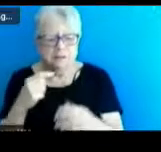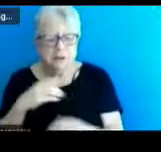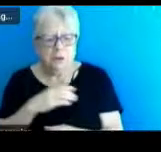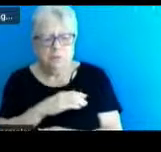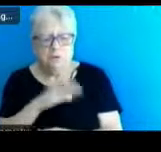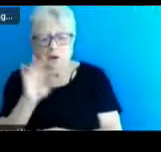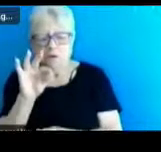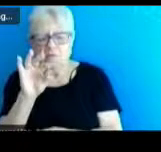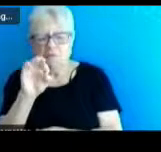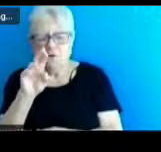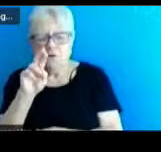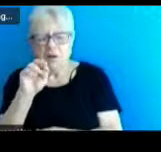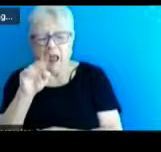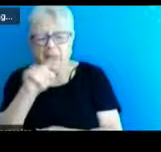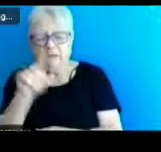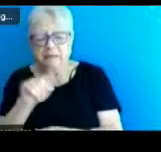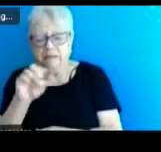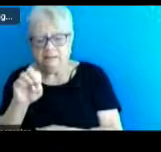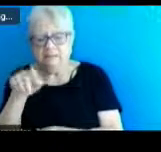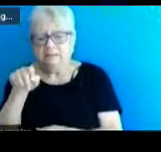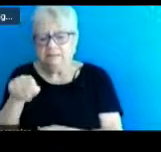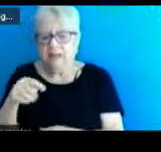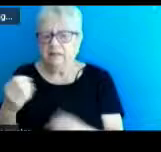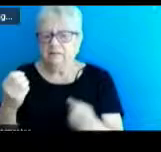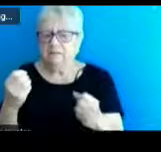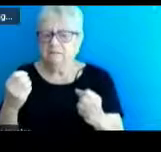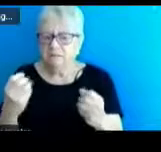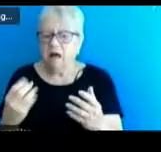contract experience.